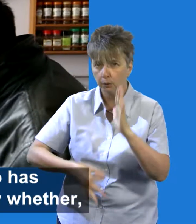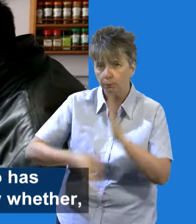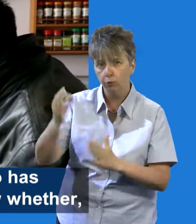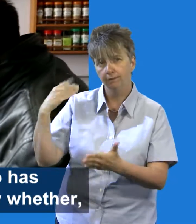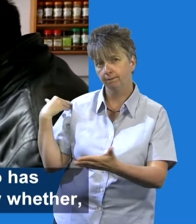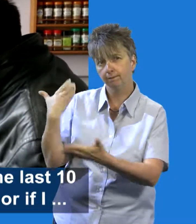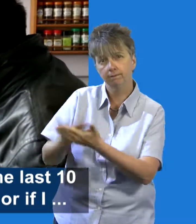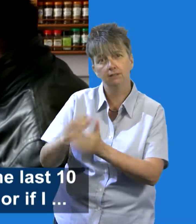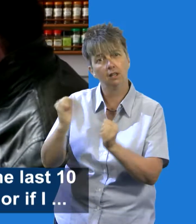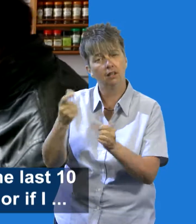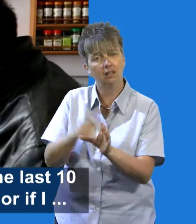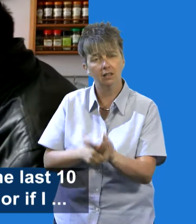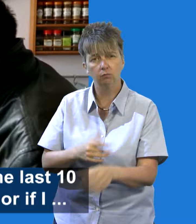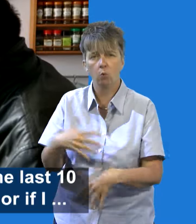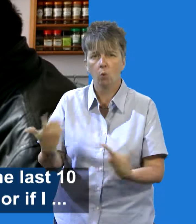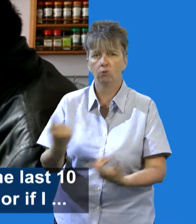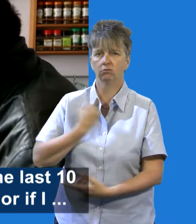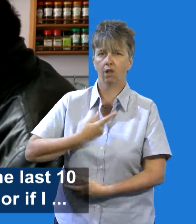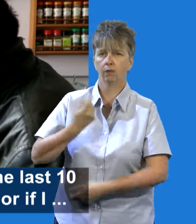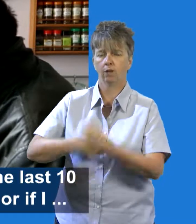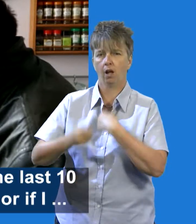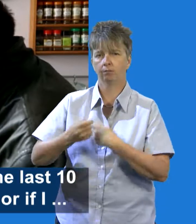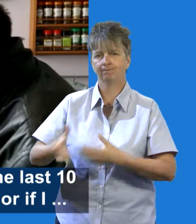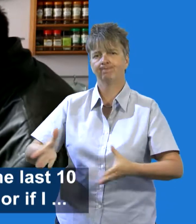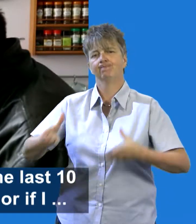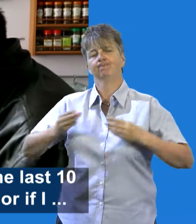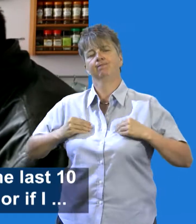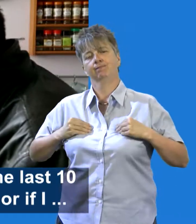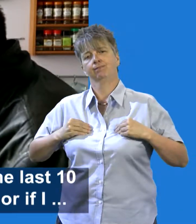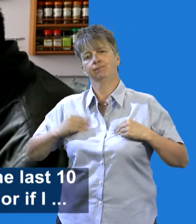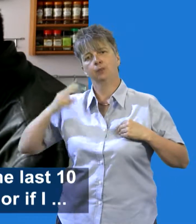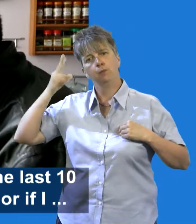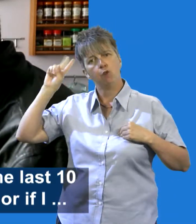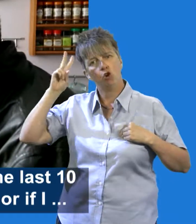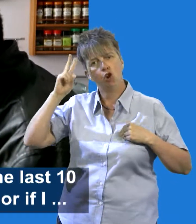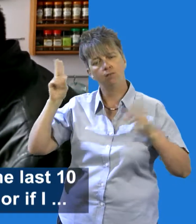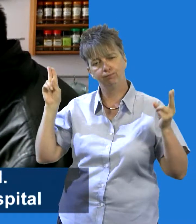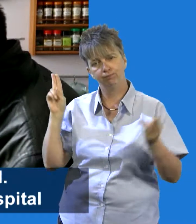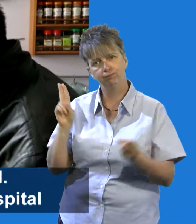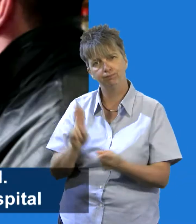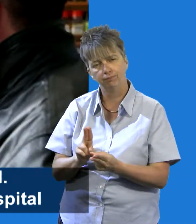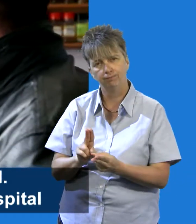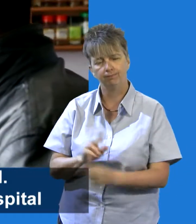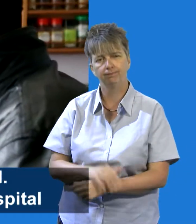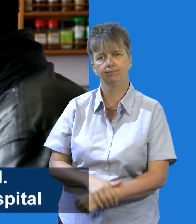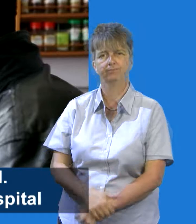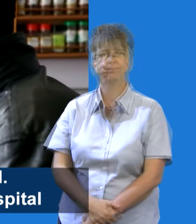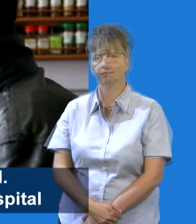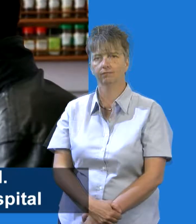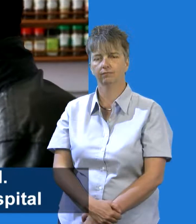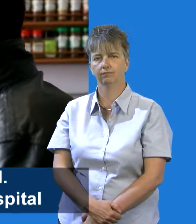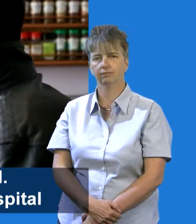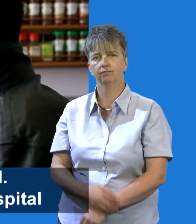I don't know whether that's just things have got better in the last 10 years, or if I'm back in England, if I'm less